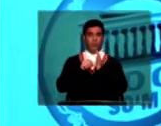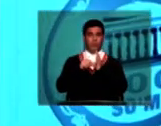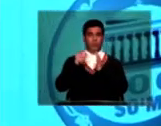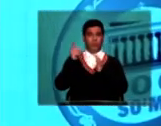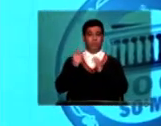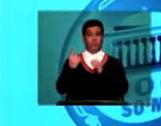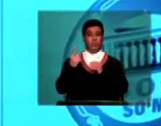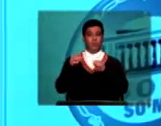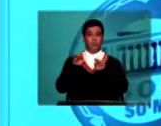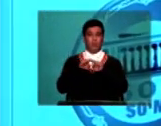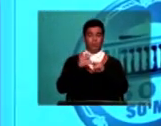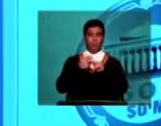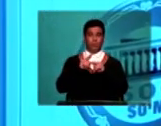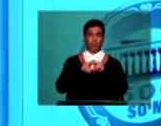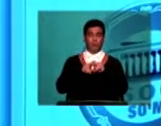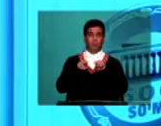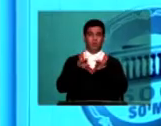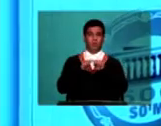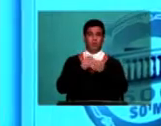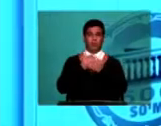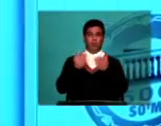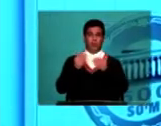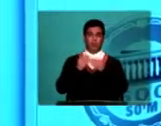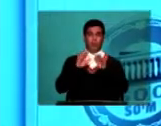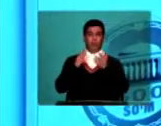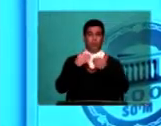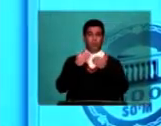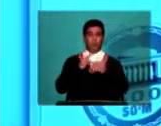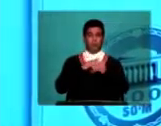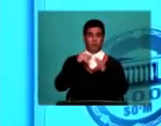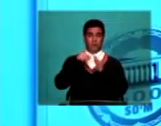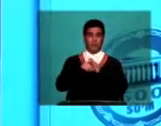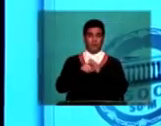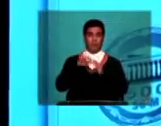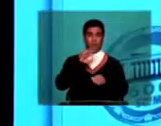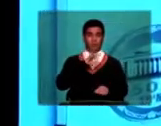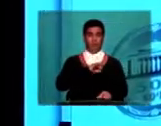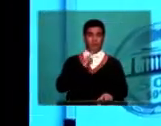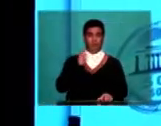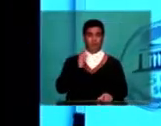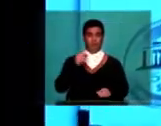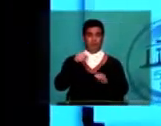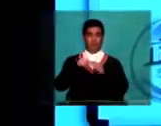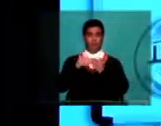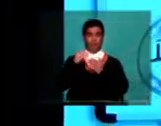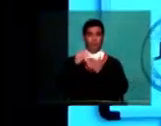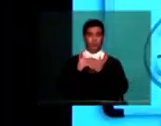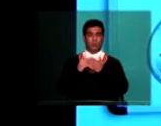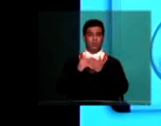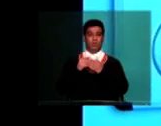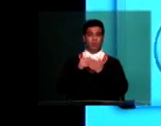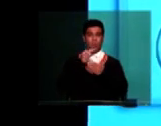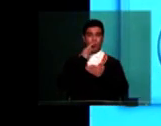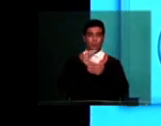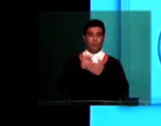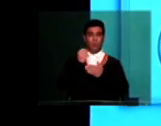teng. Demak, birgalikda ro'y bergan hodisalar ehtimolligidan foydalanib, quyidagi natija, ya'ni 12 dan